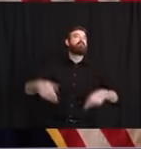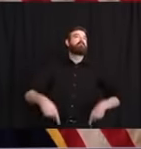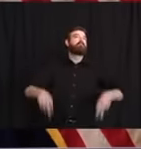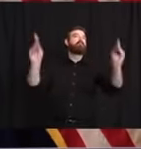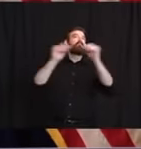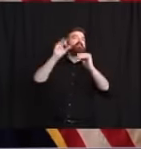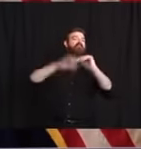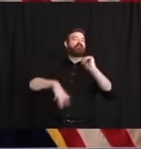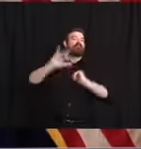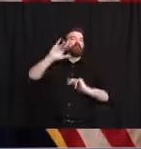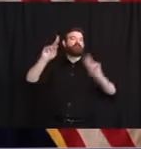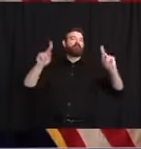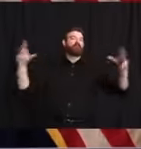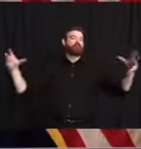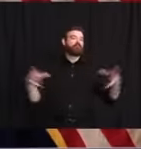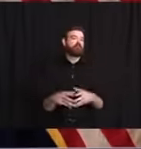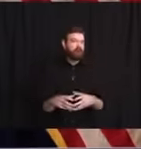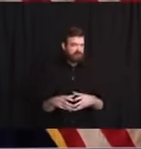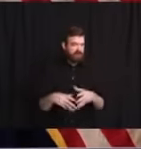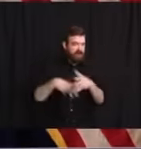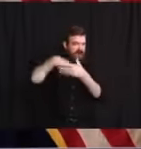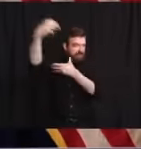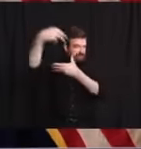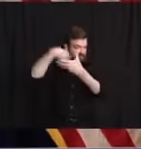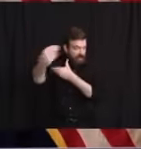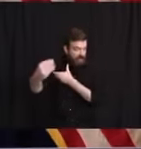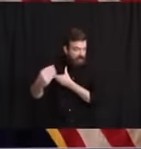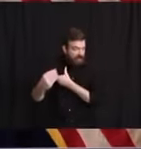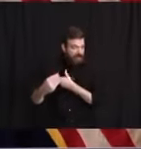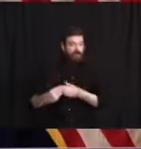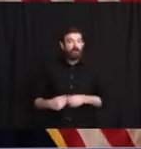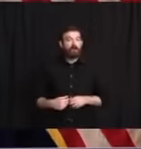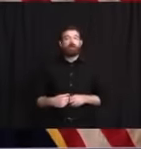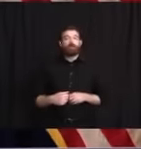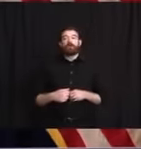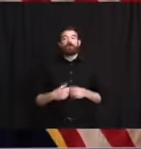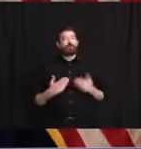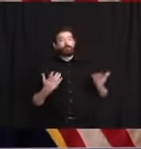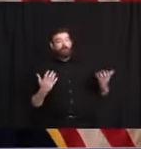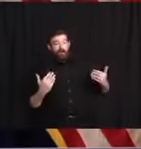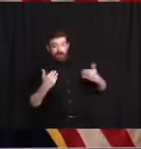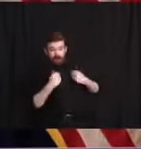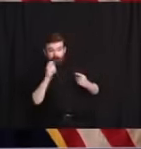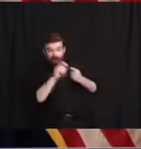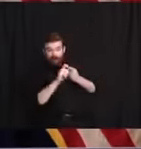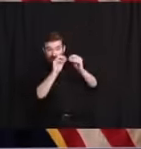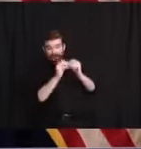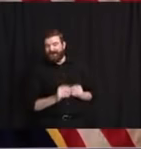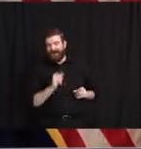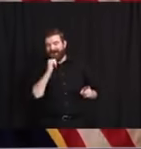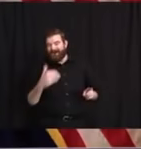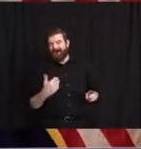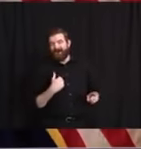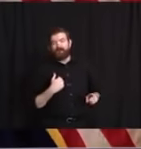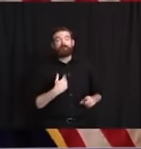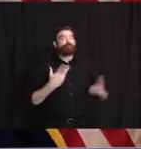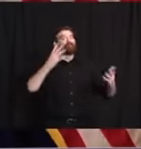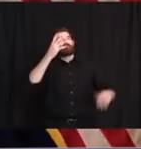again, we don't have what that number is yet, but bear with us. That's something that we will get. We know folks need to know in advance, particularly if you've got a big school that you're